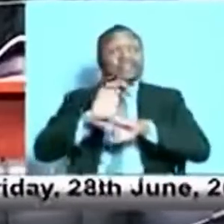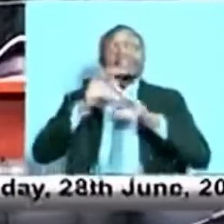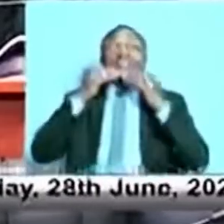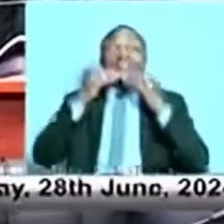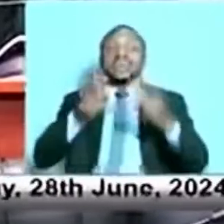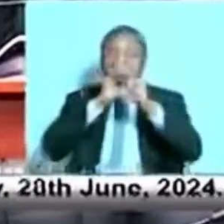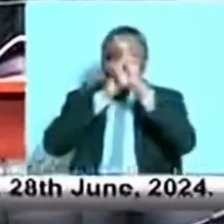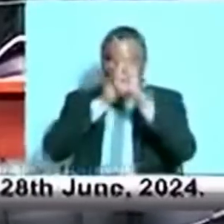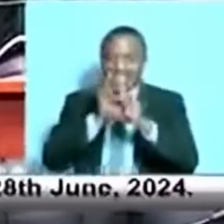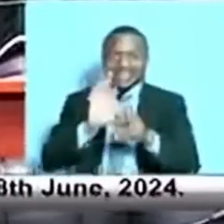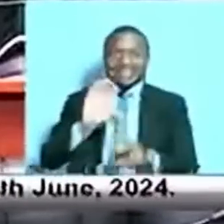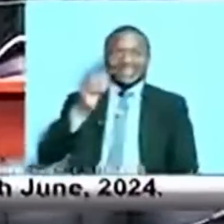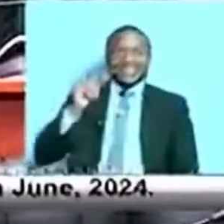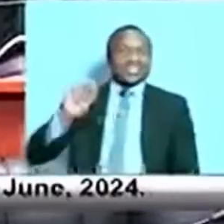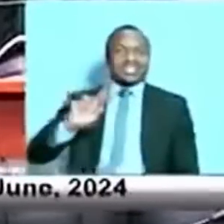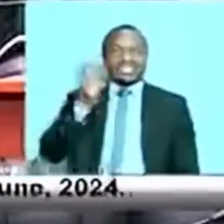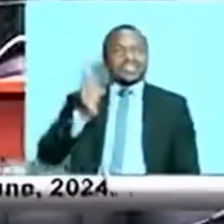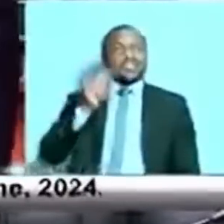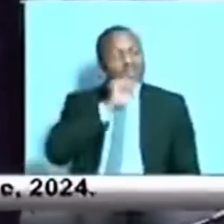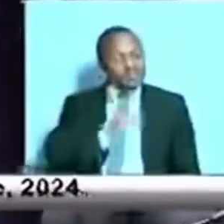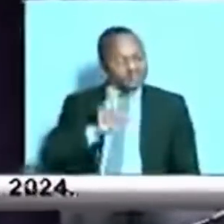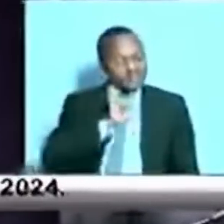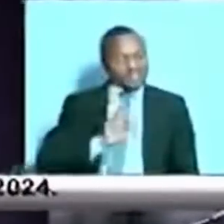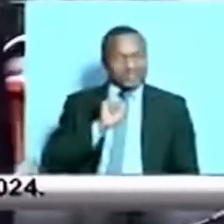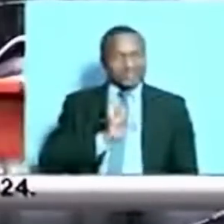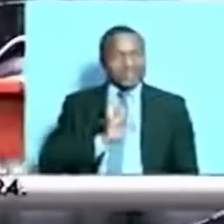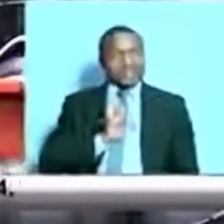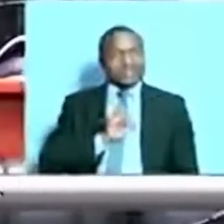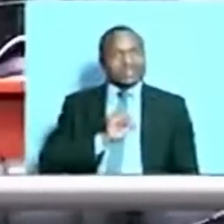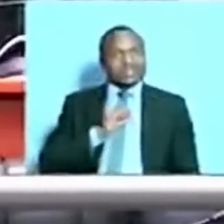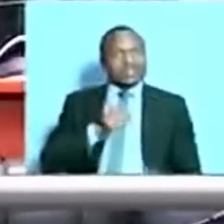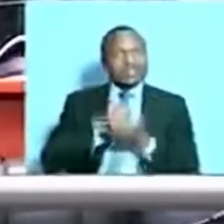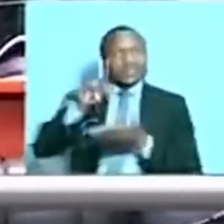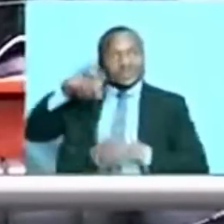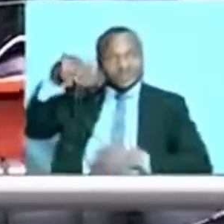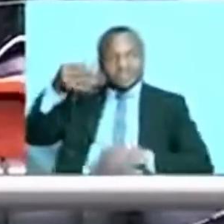Honorable Chitotela, for apologizing on behalf of the PF.